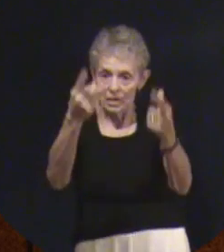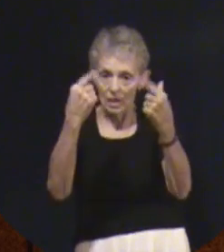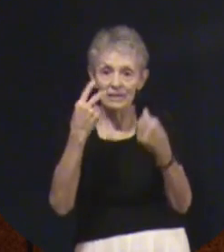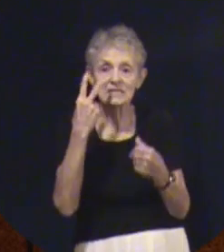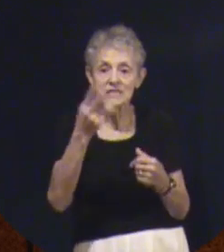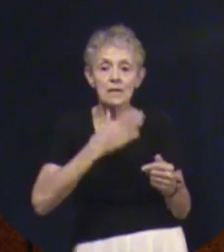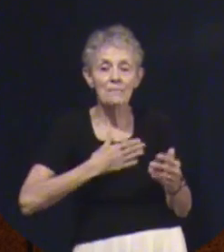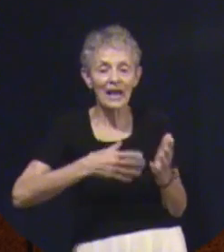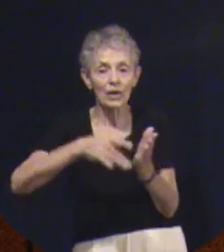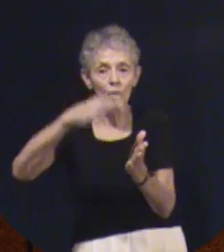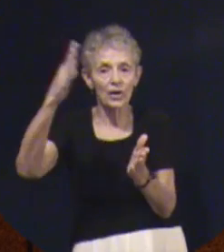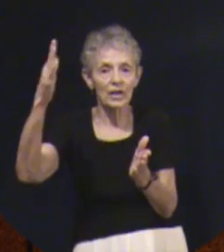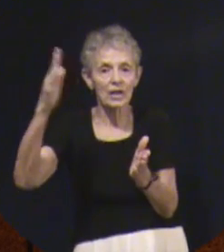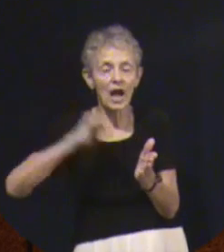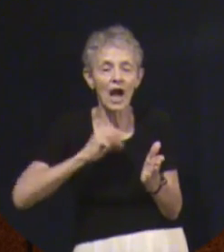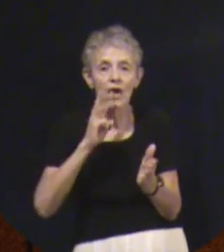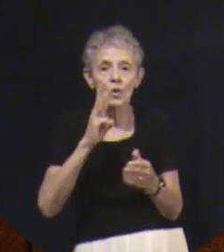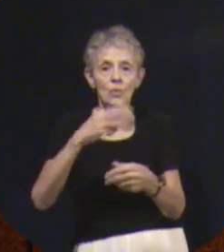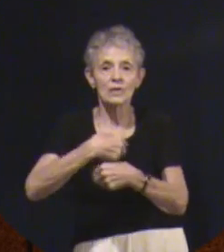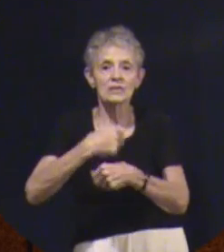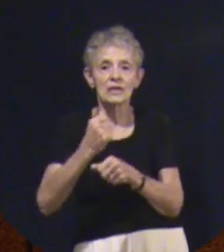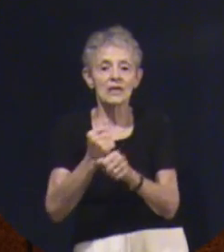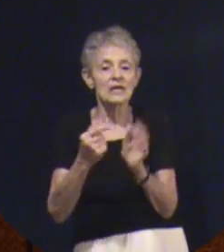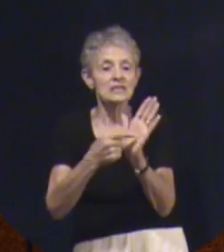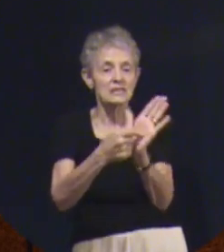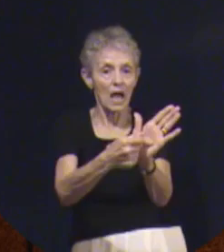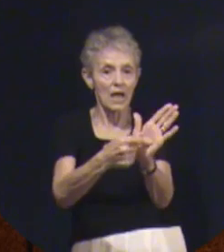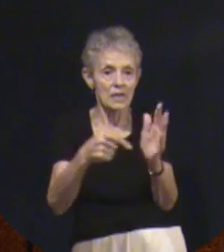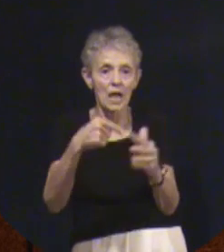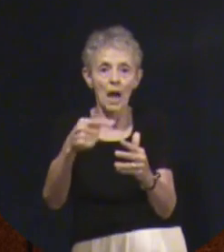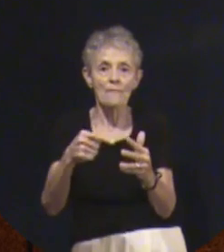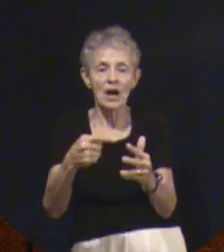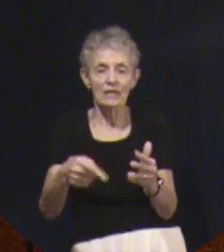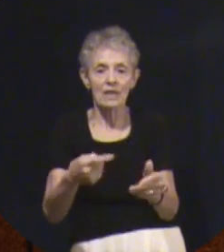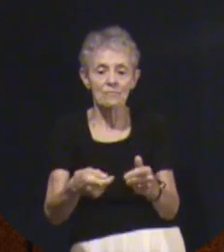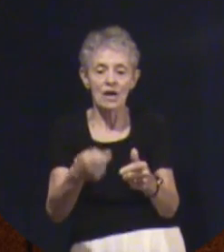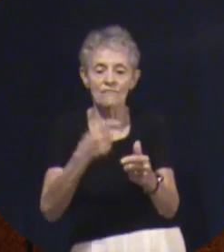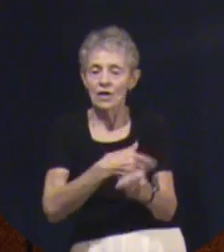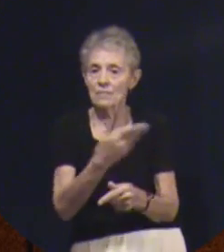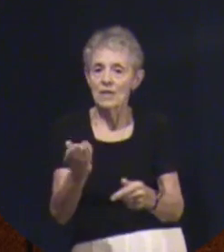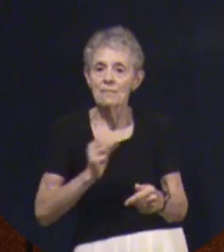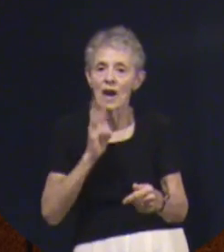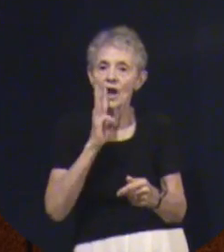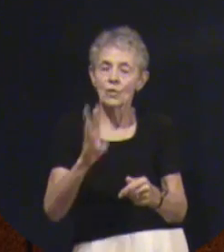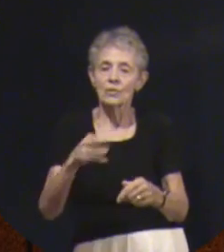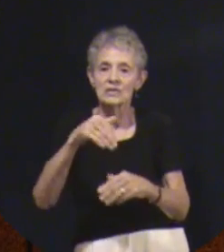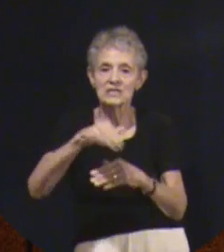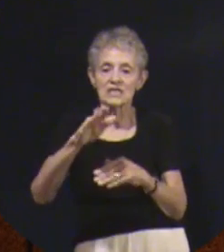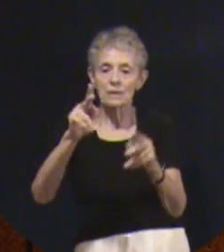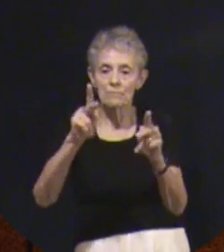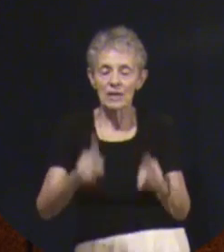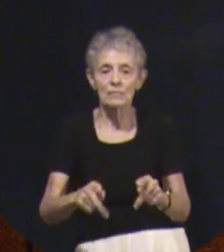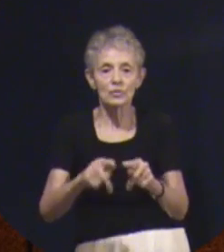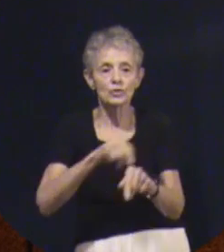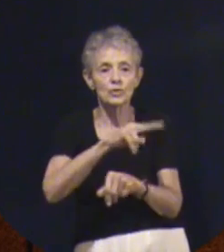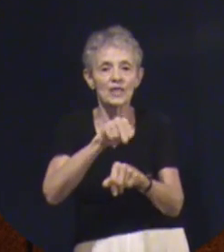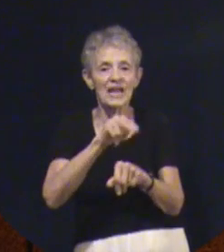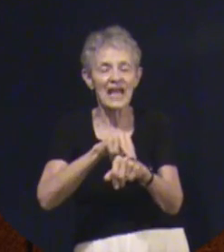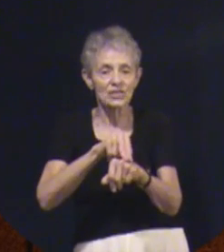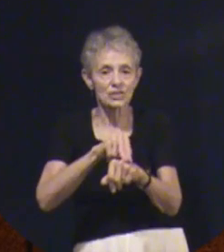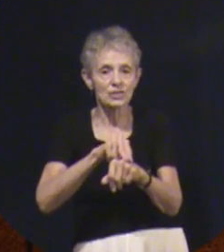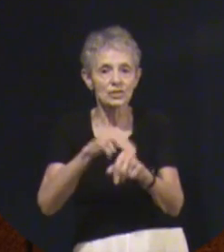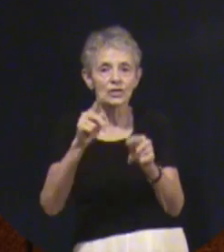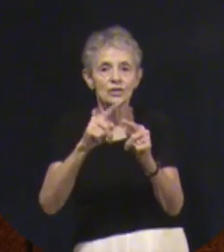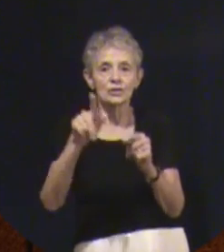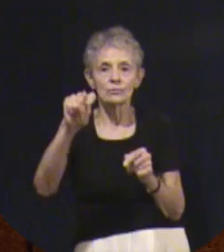glory. I will set a sign among them. From them I will send fugitives to the nations,